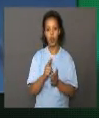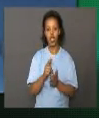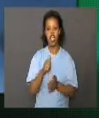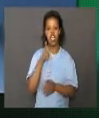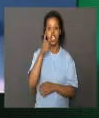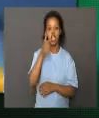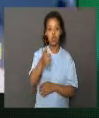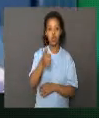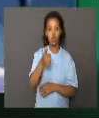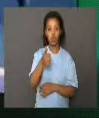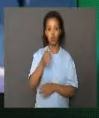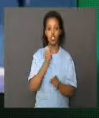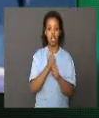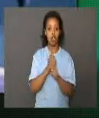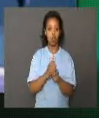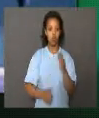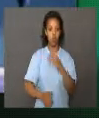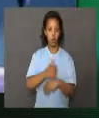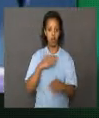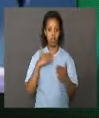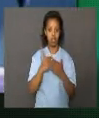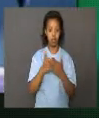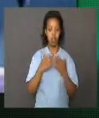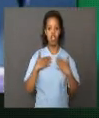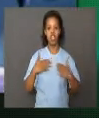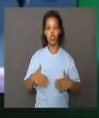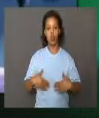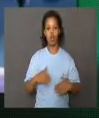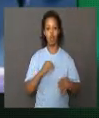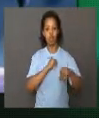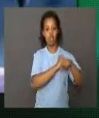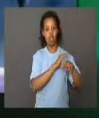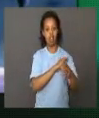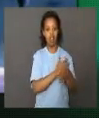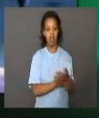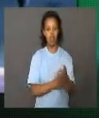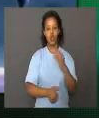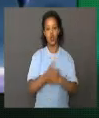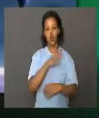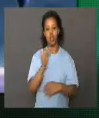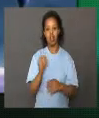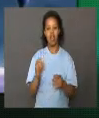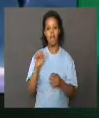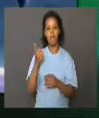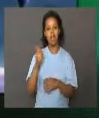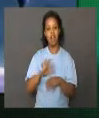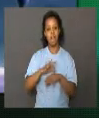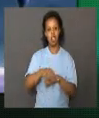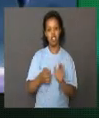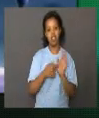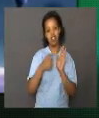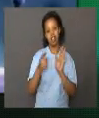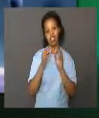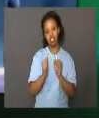is damaged, the body's response to infections by other organisms is